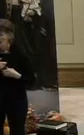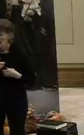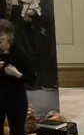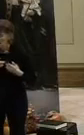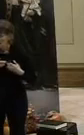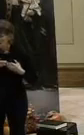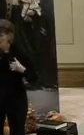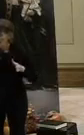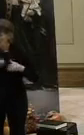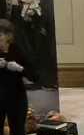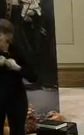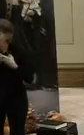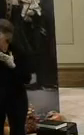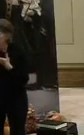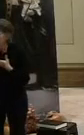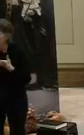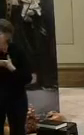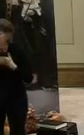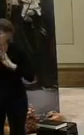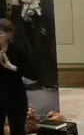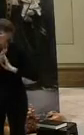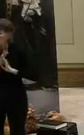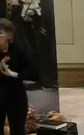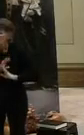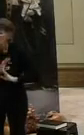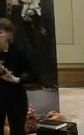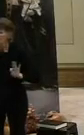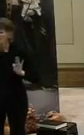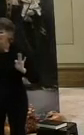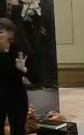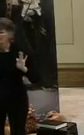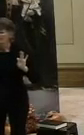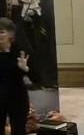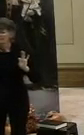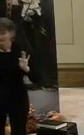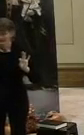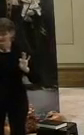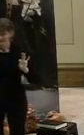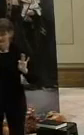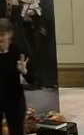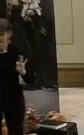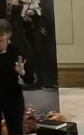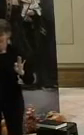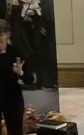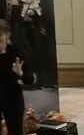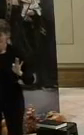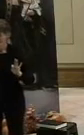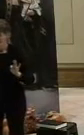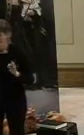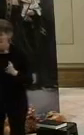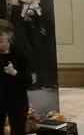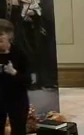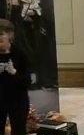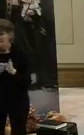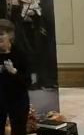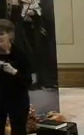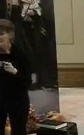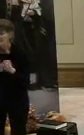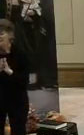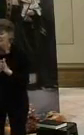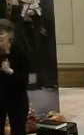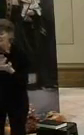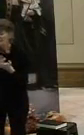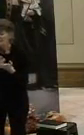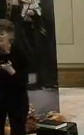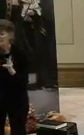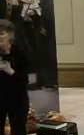incredibly. We become, as when people get older, they back up, they want to stay home, they don't want to leave. That's